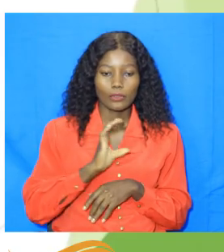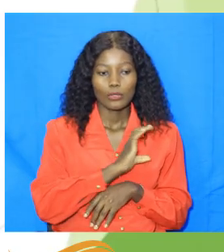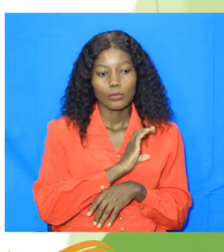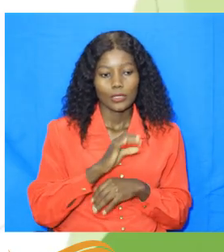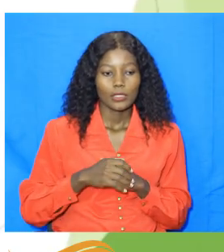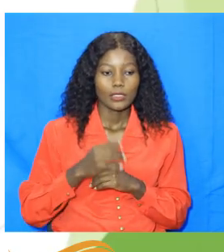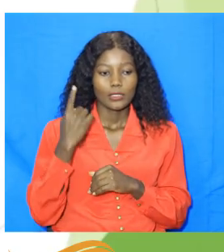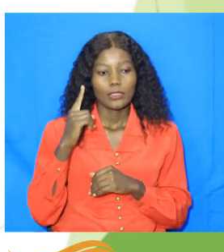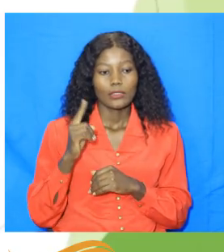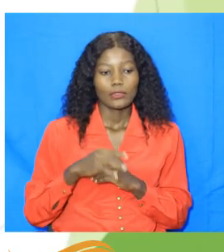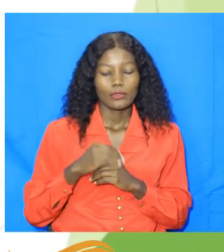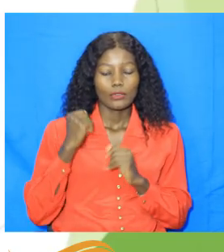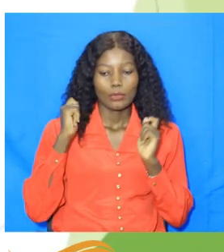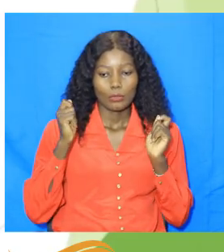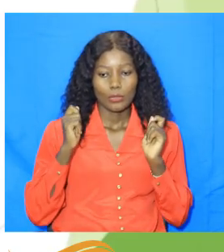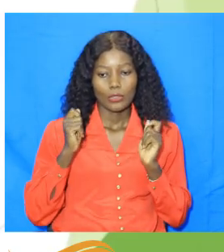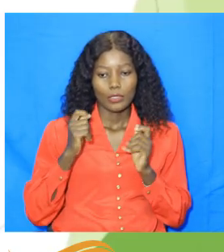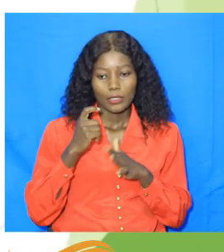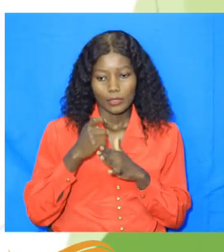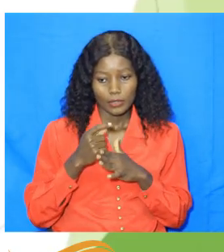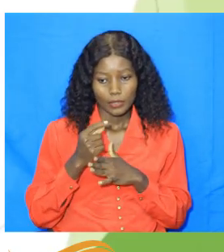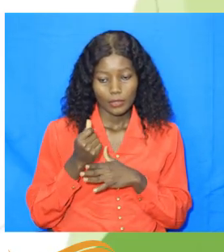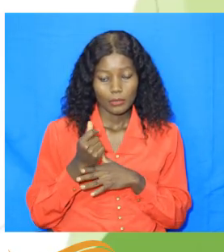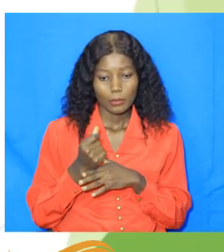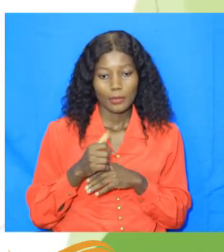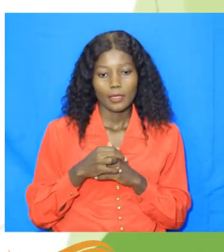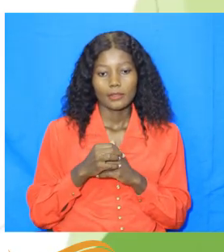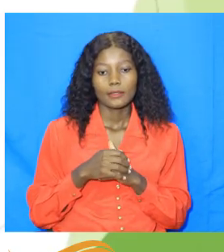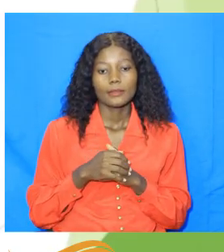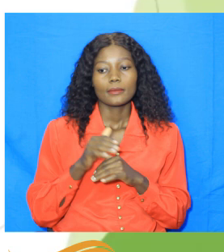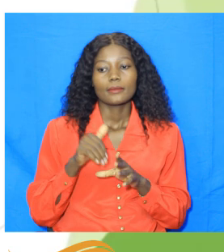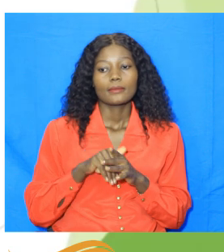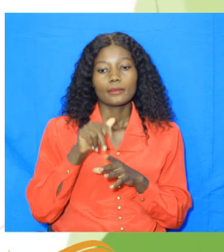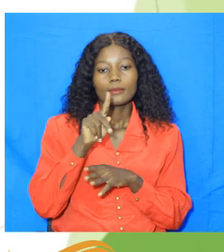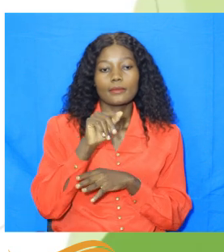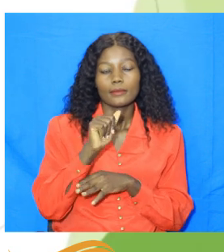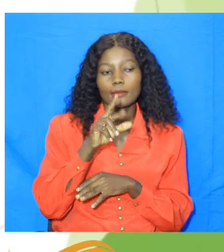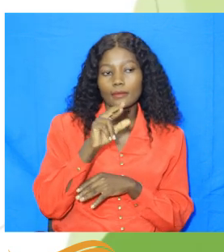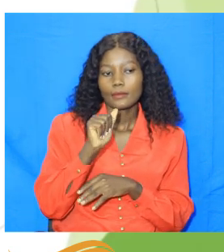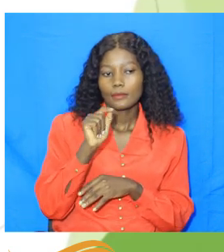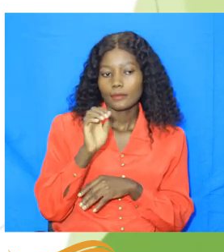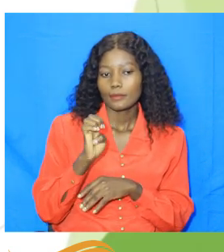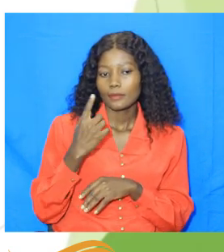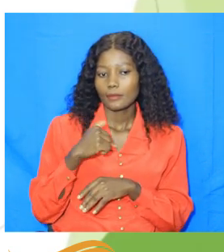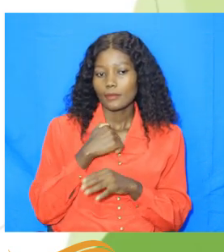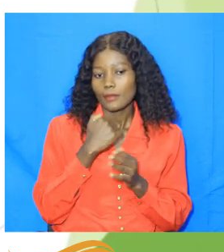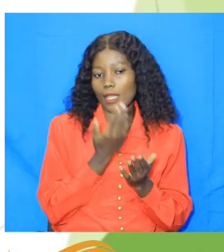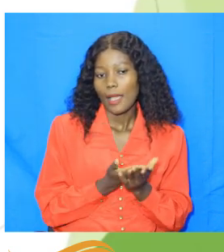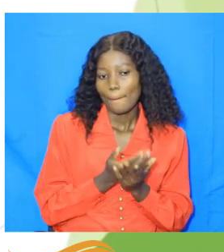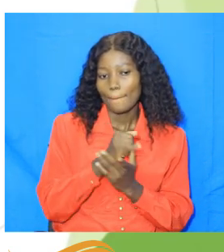protest fee. So in karate, we have the appeals